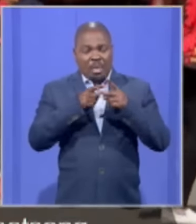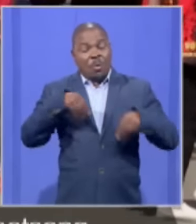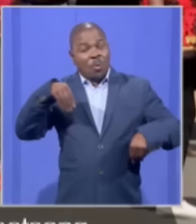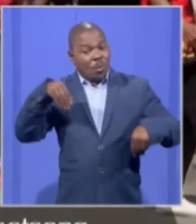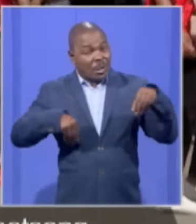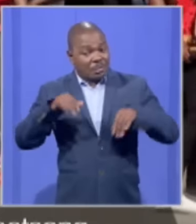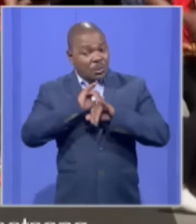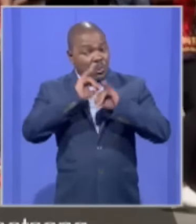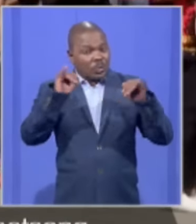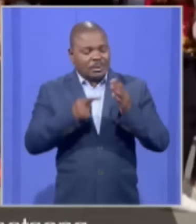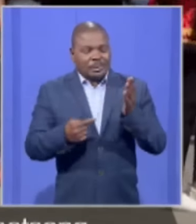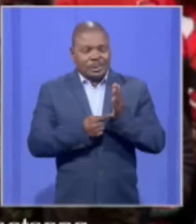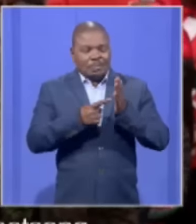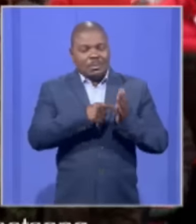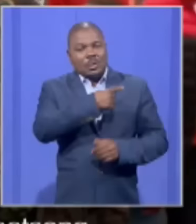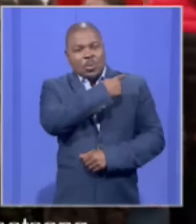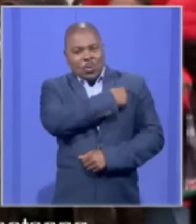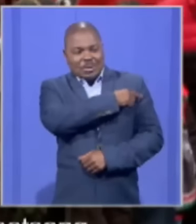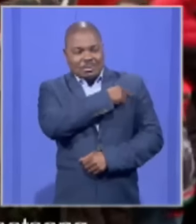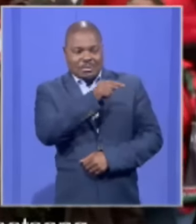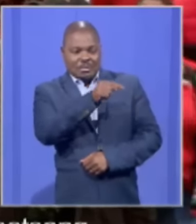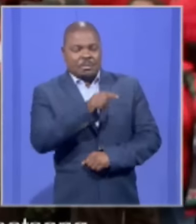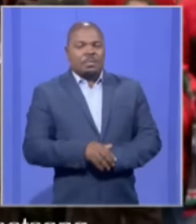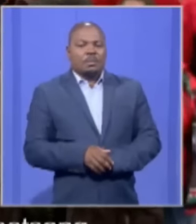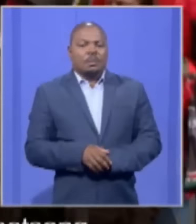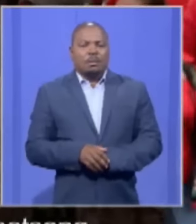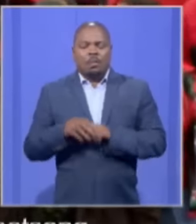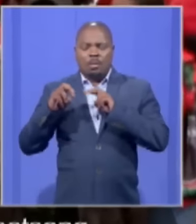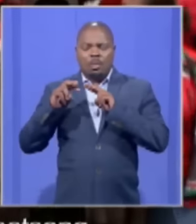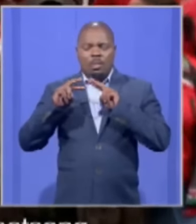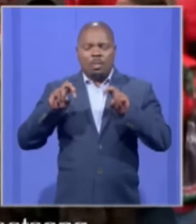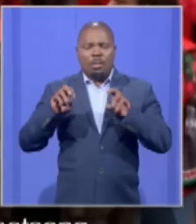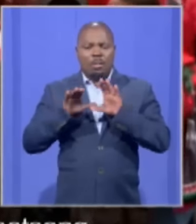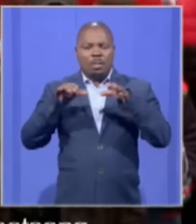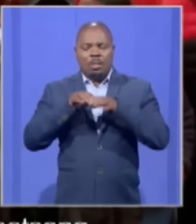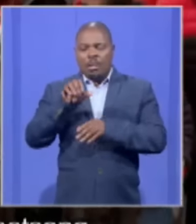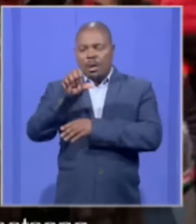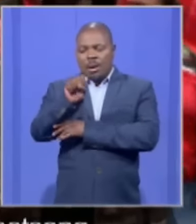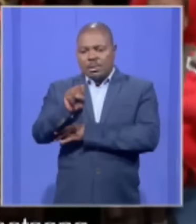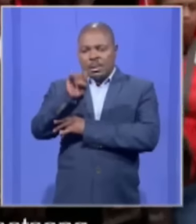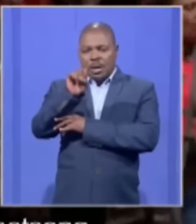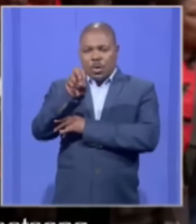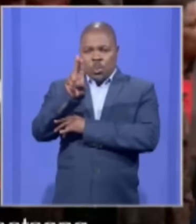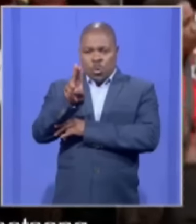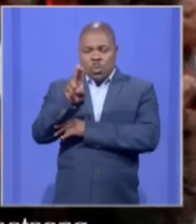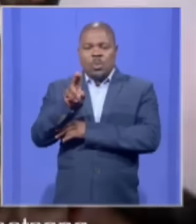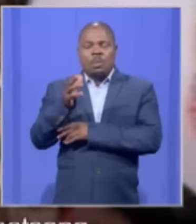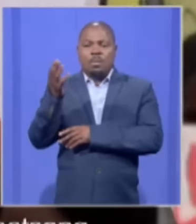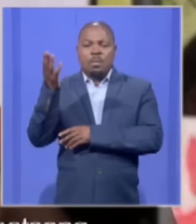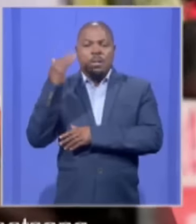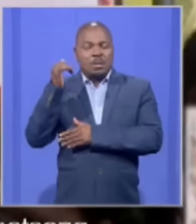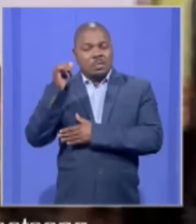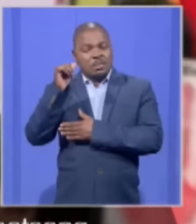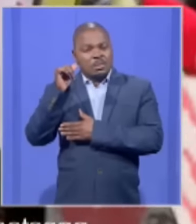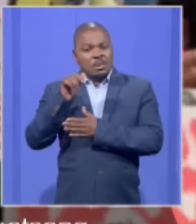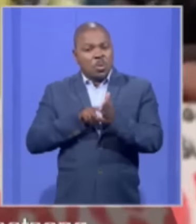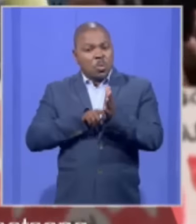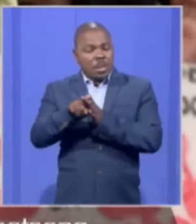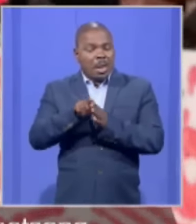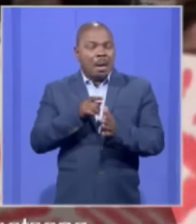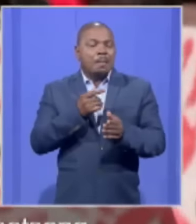bonweenwee kwa bookelong jwa Tembisa. Lephata la dipatlisiso tse di kgethegileng SIU le ne mo beke e fetileng la bega